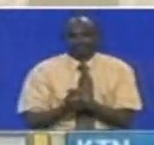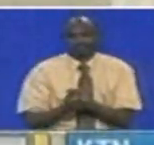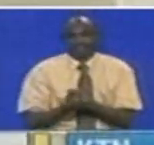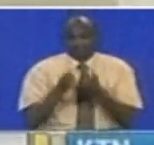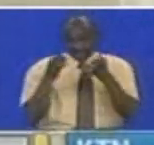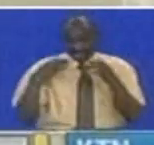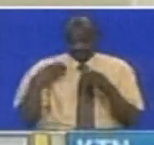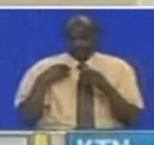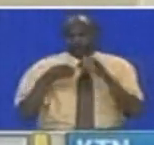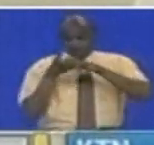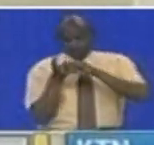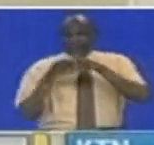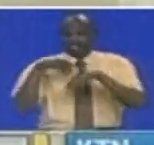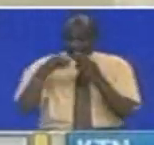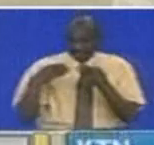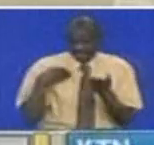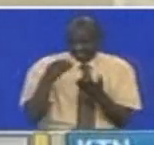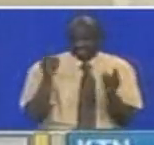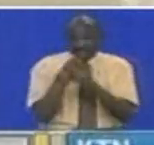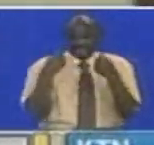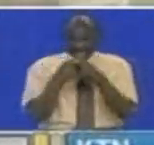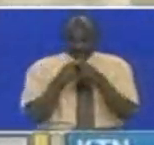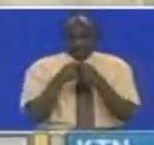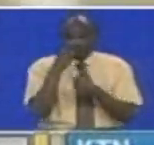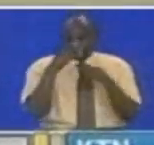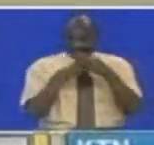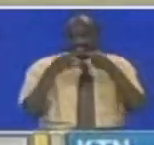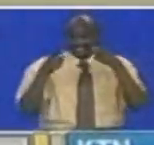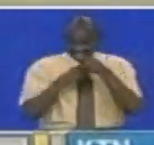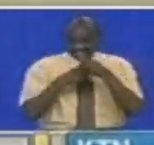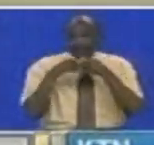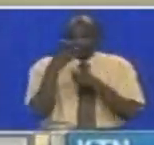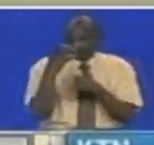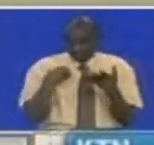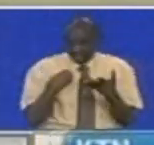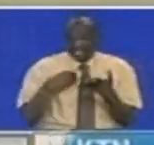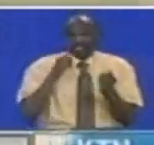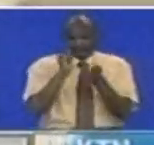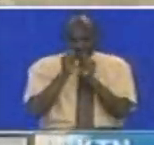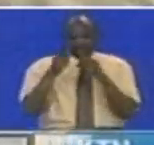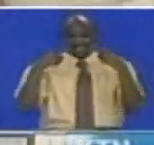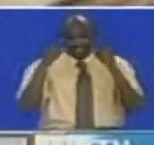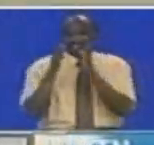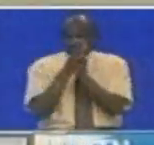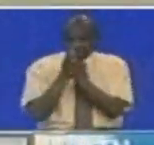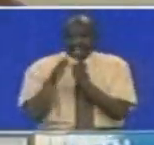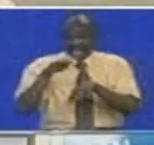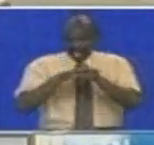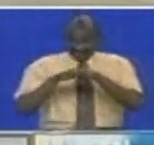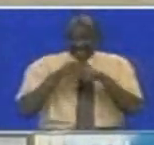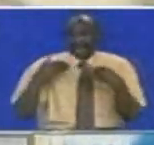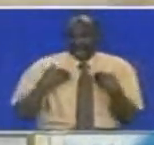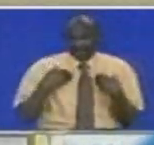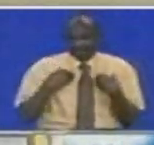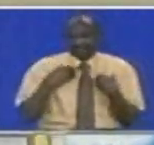Despite judo's inclusion into the Olympic Games at the 1964 edition in Tokyo, the sports success story in Africa is still nothing to